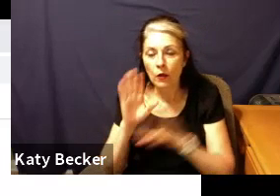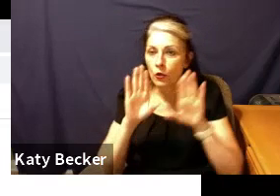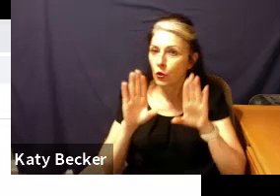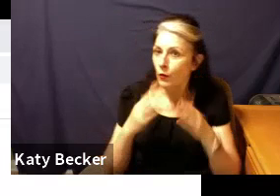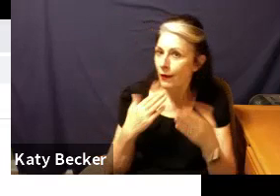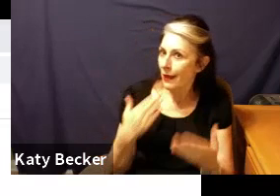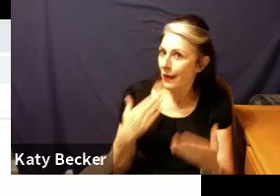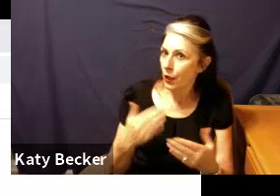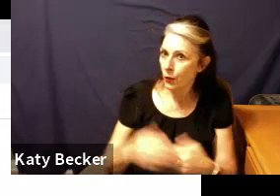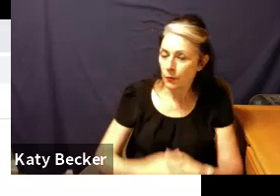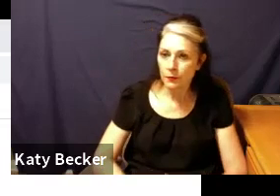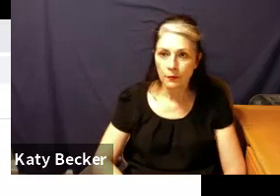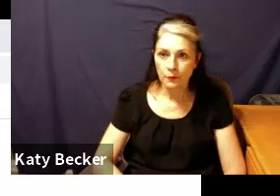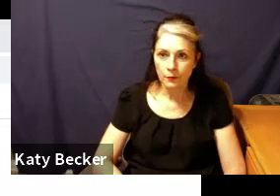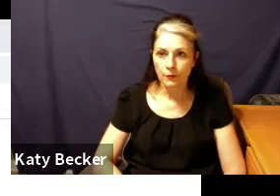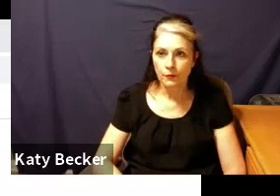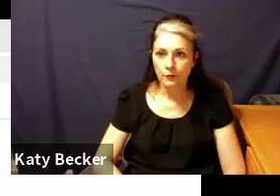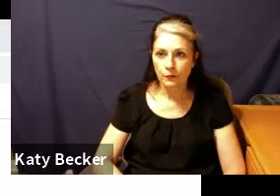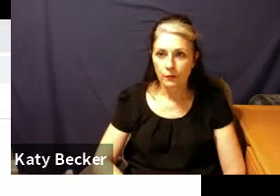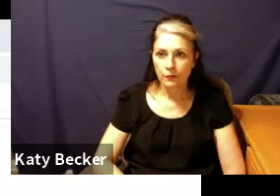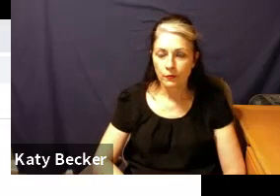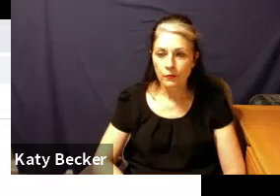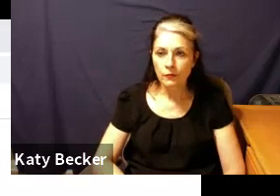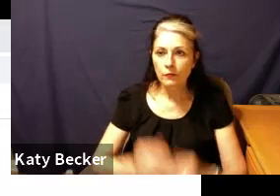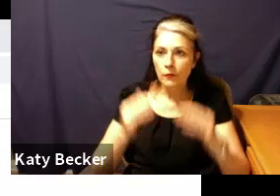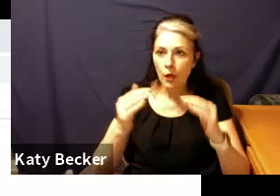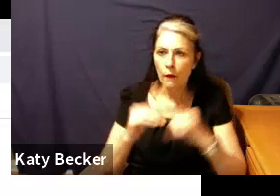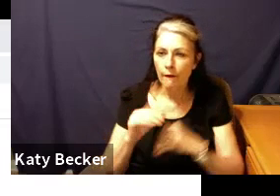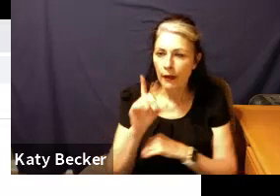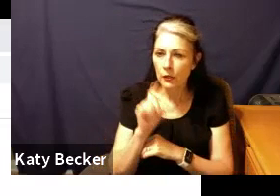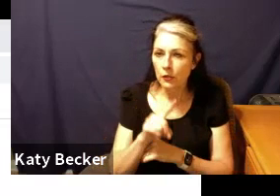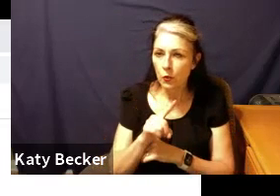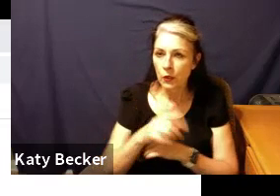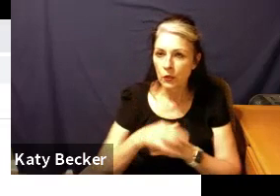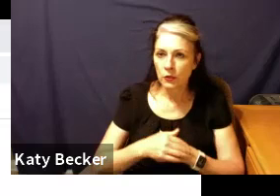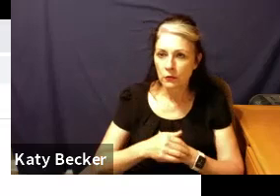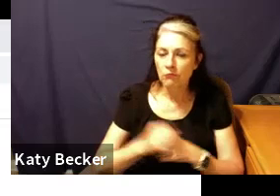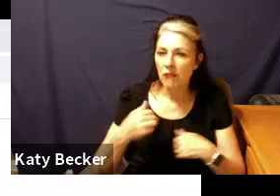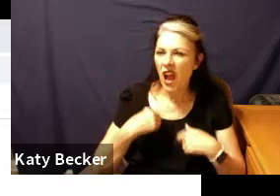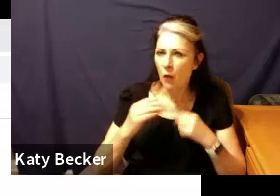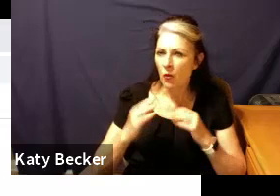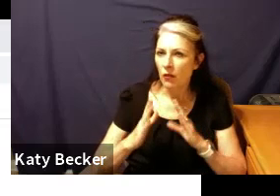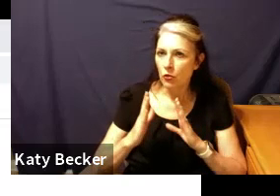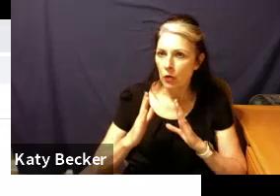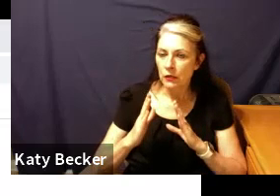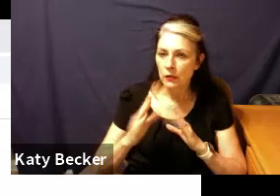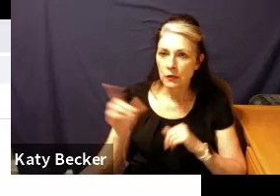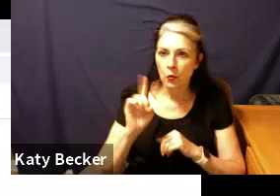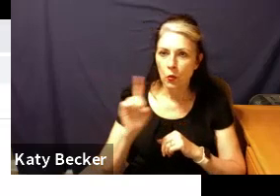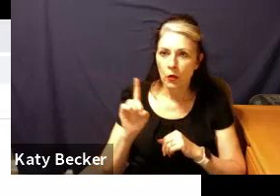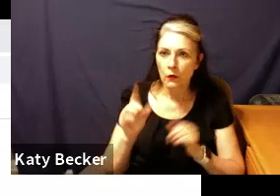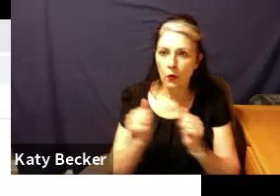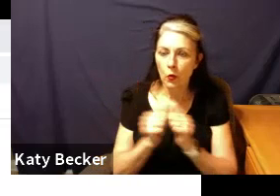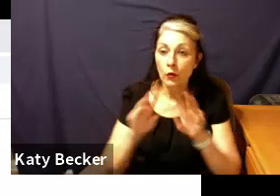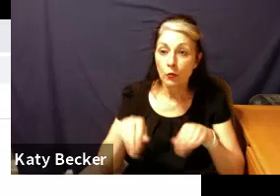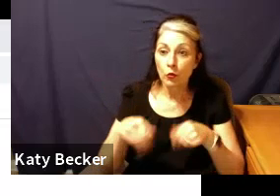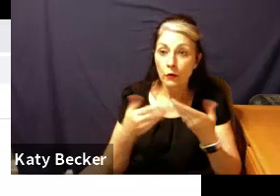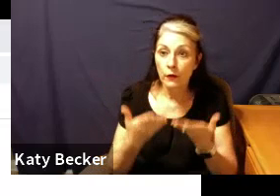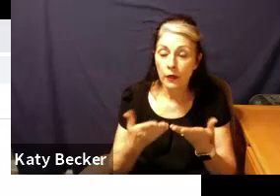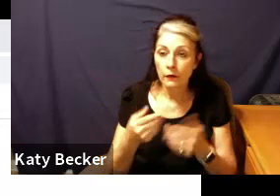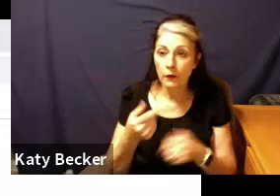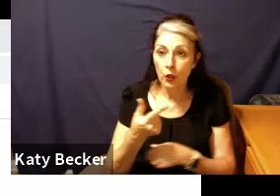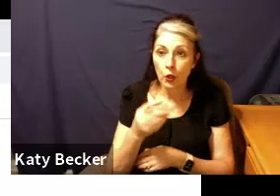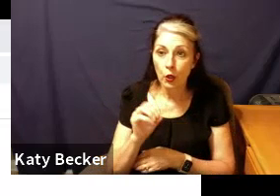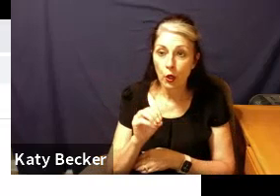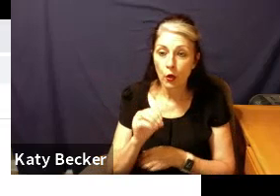you. Our next question, and I can address this one. Where are we at with providing